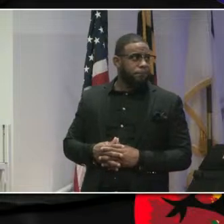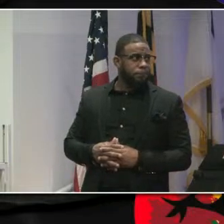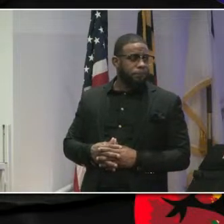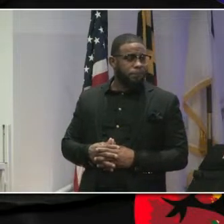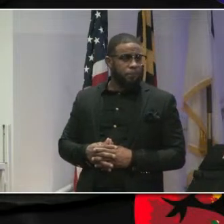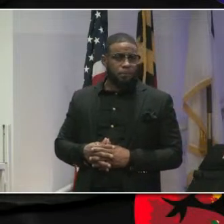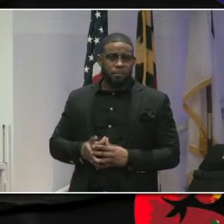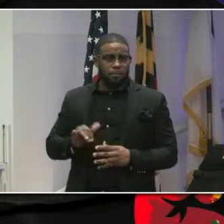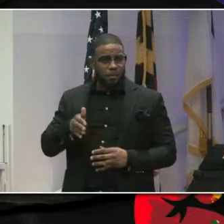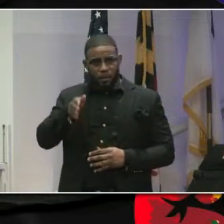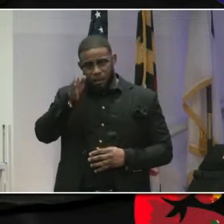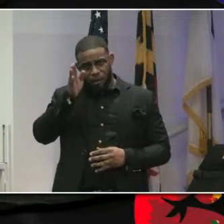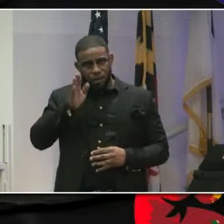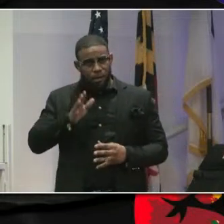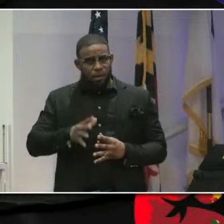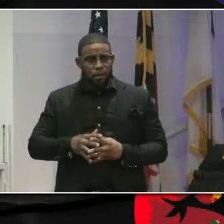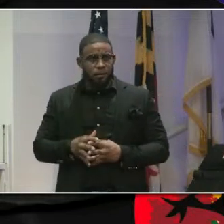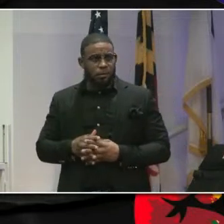Ask God.